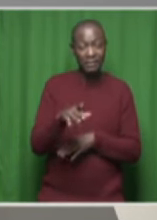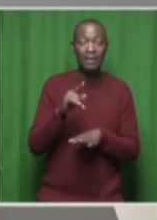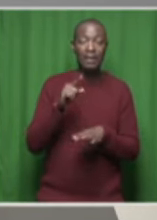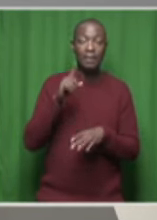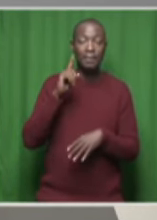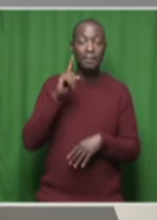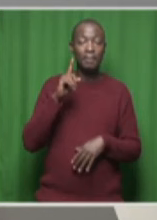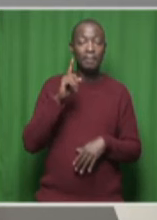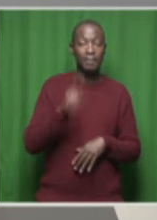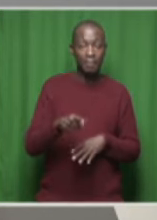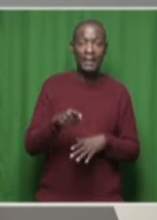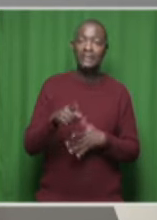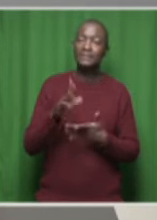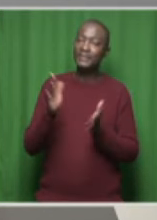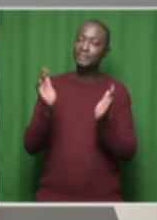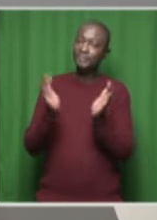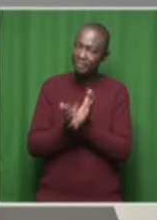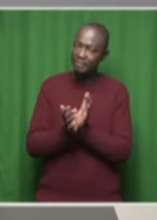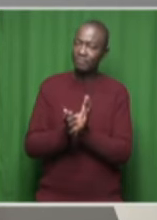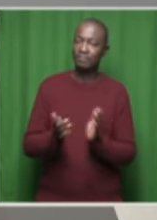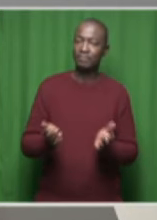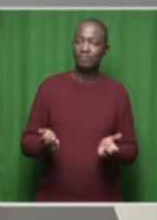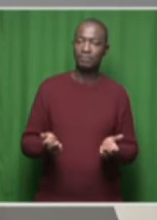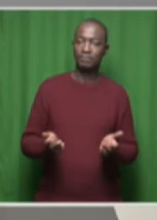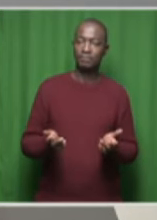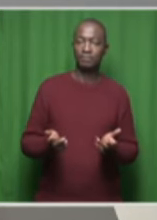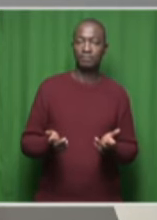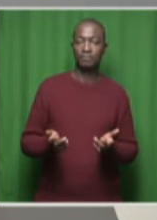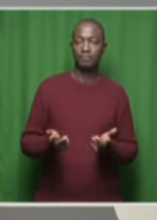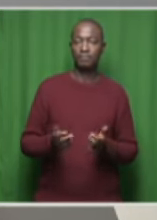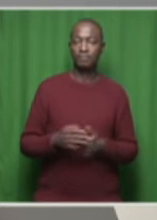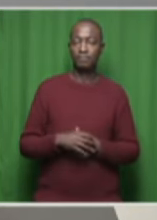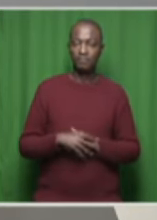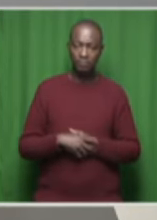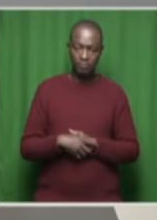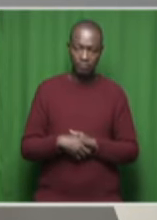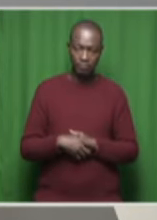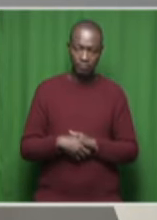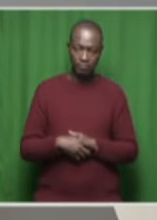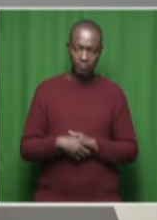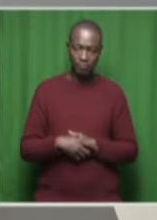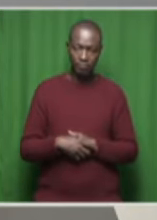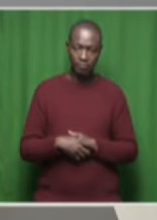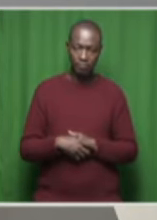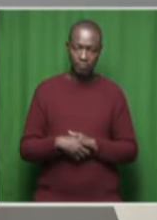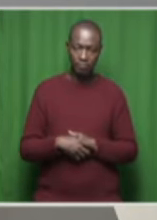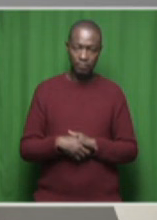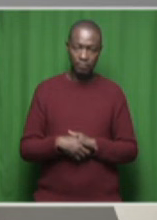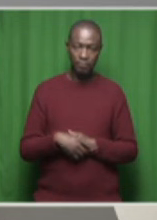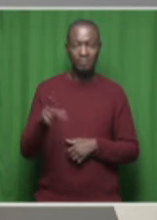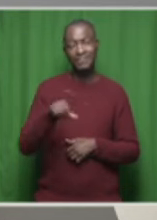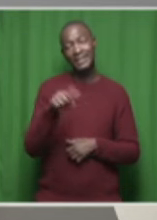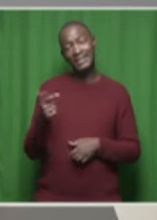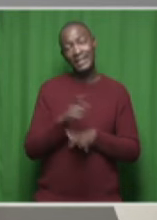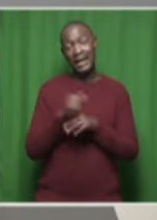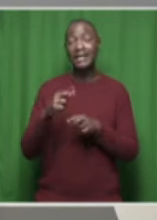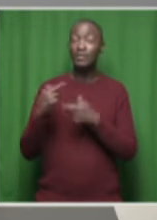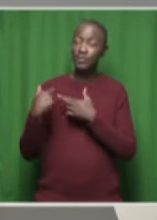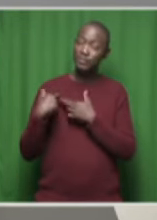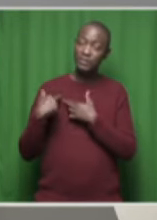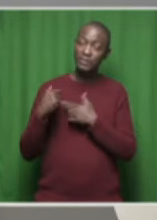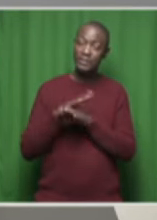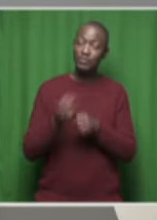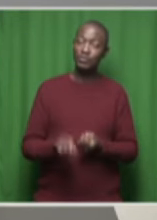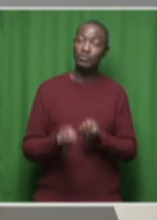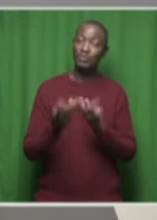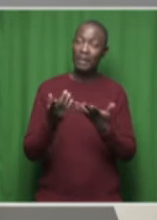actually prosecuted and imprisoned. The other responsibility is to provide